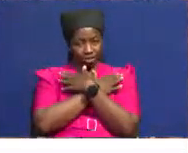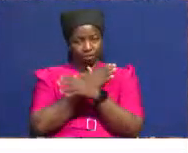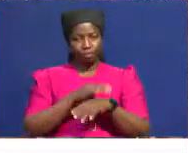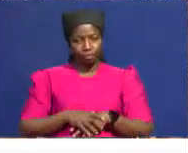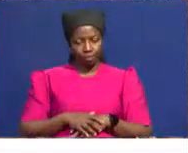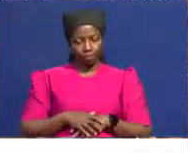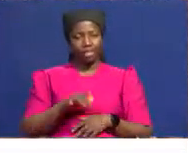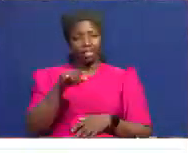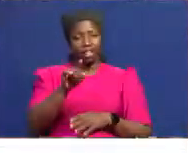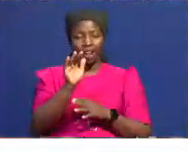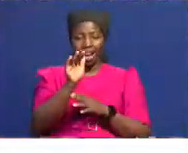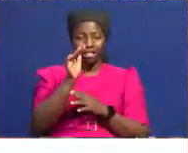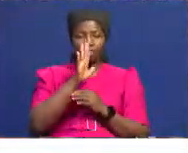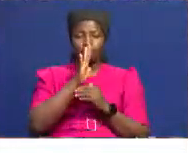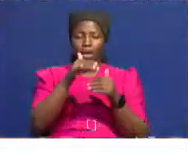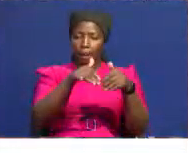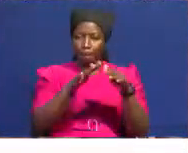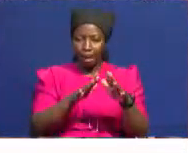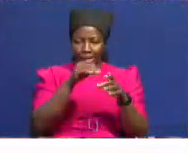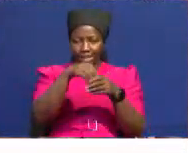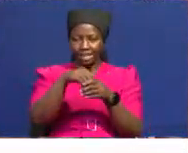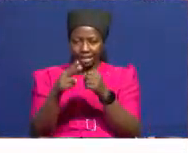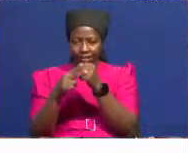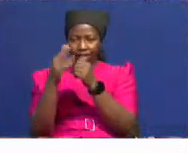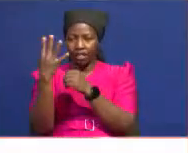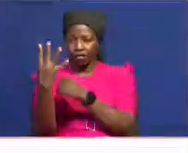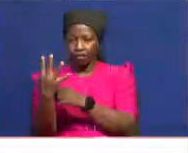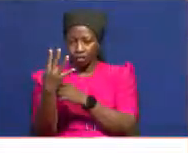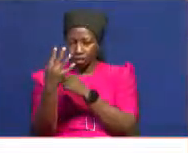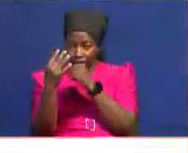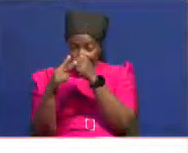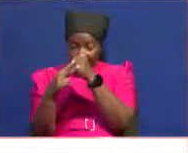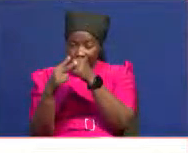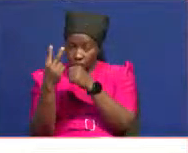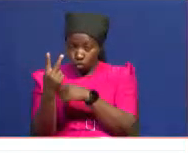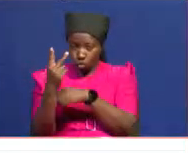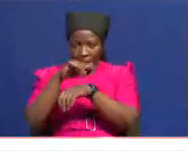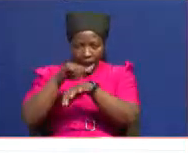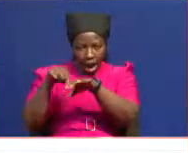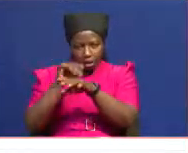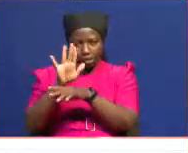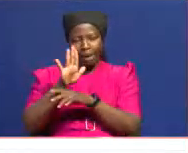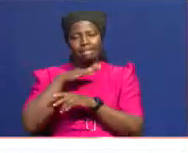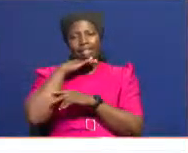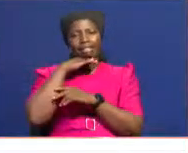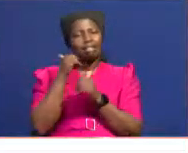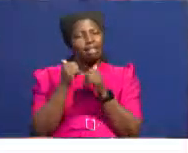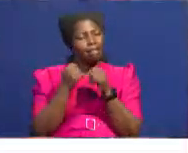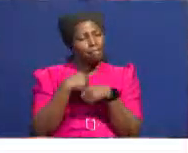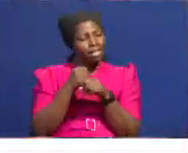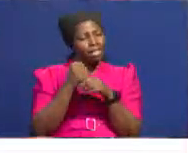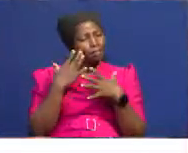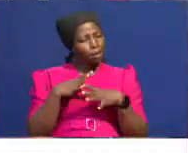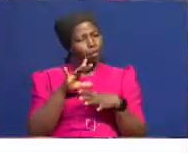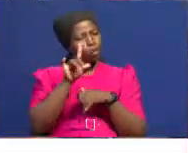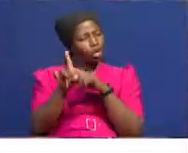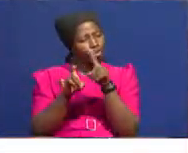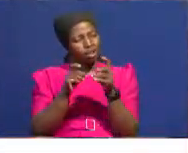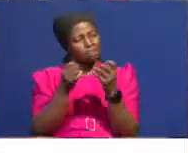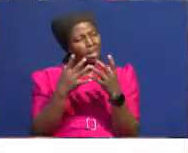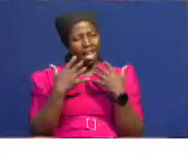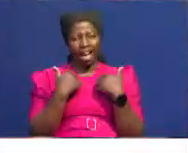to be buried within 72 hours of his death had left many with questions. I asked Mama and